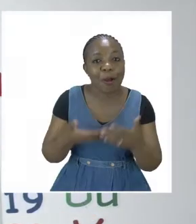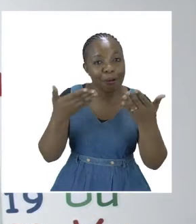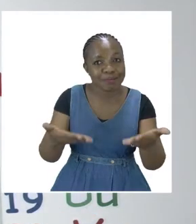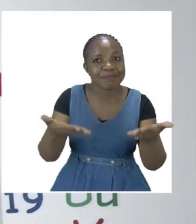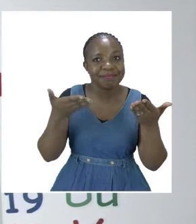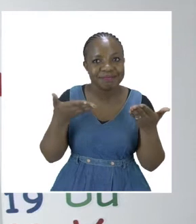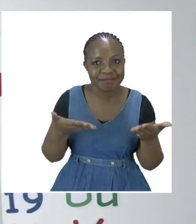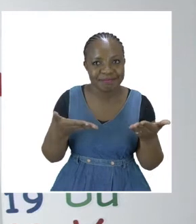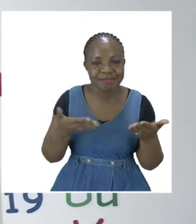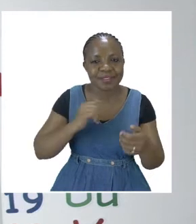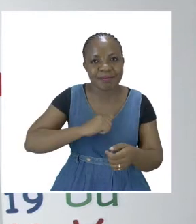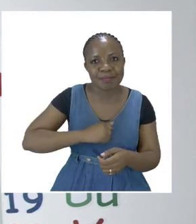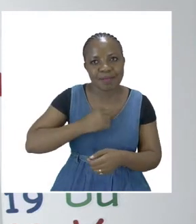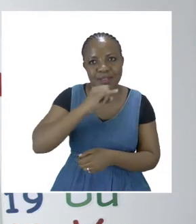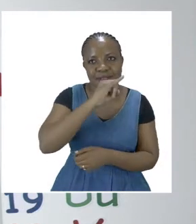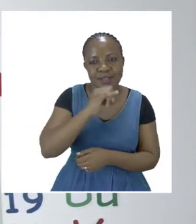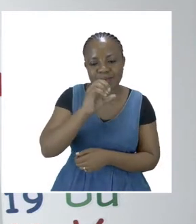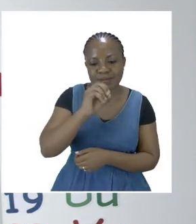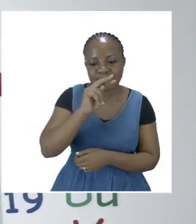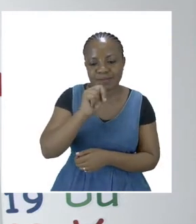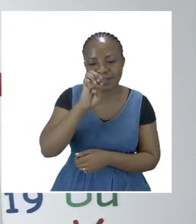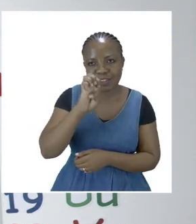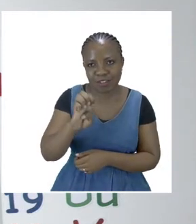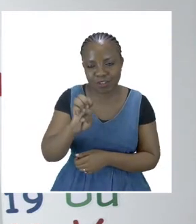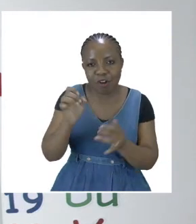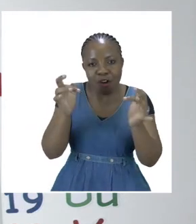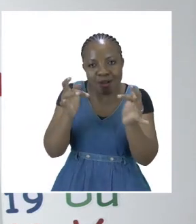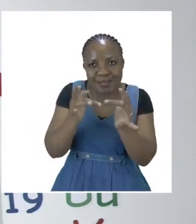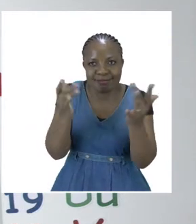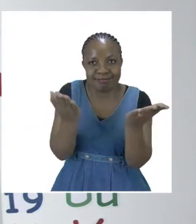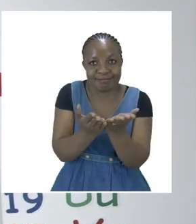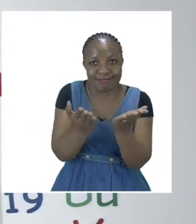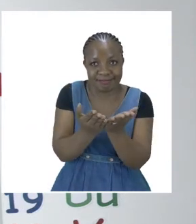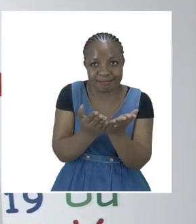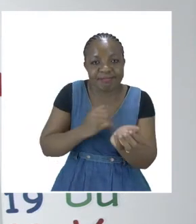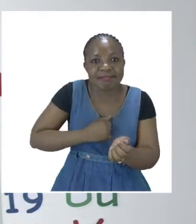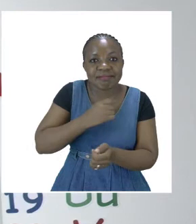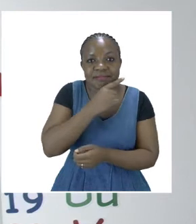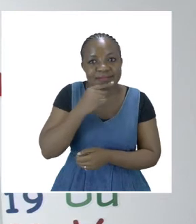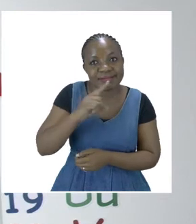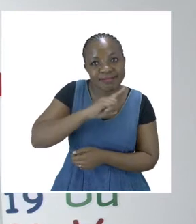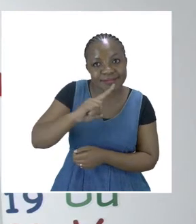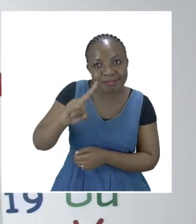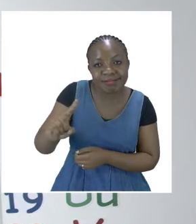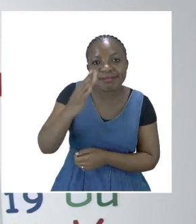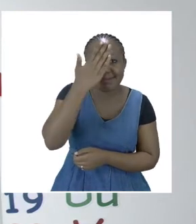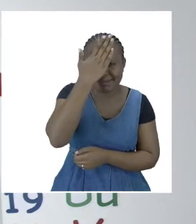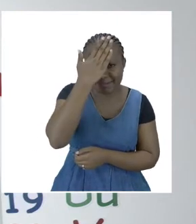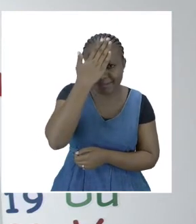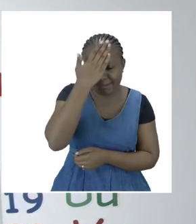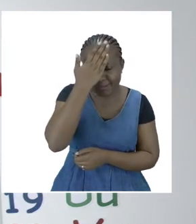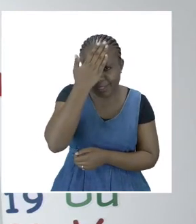Welcome to My Zone Online School. My name is Teacher Mutsa. Get your education